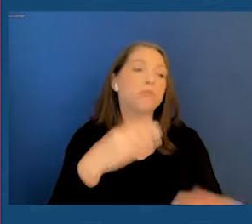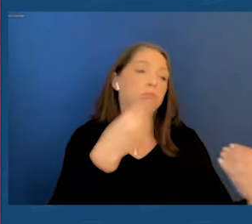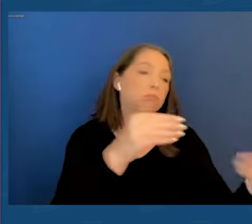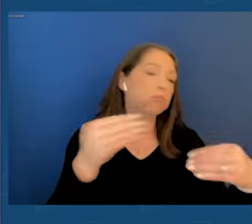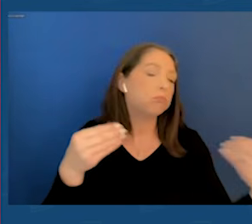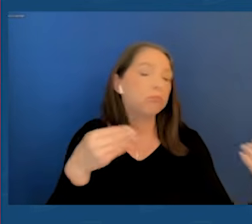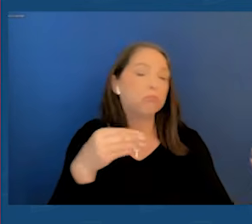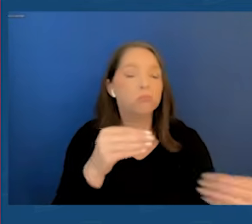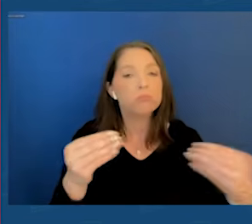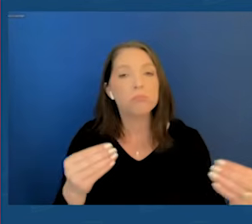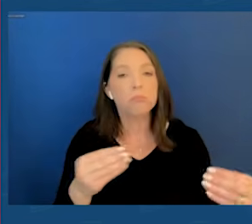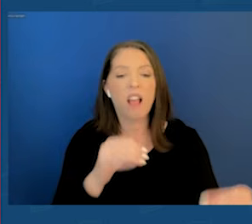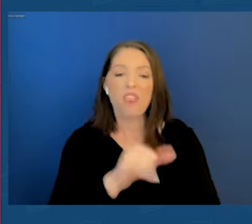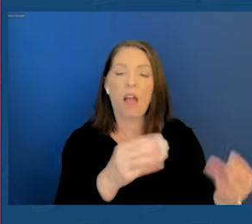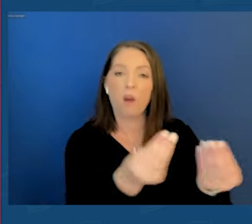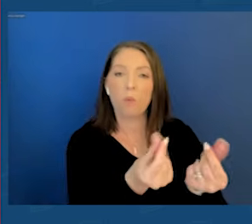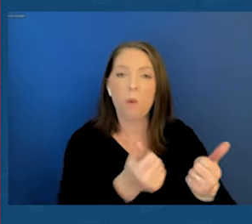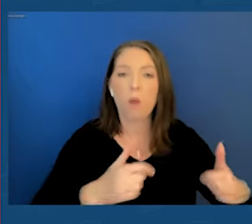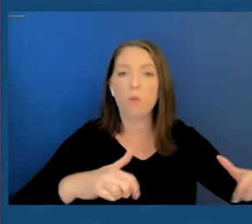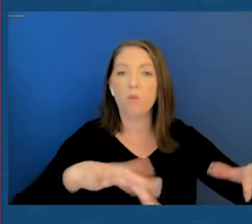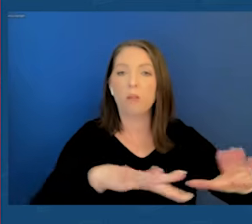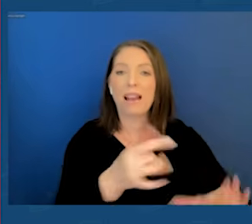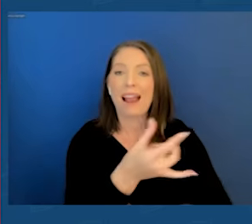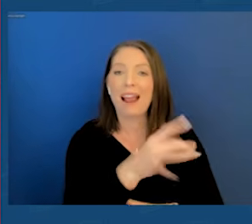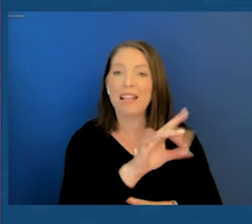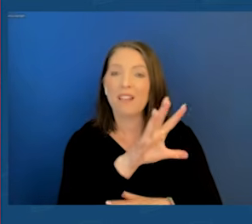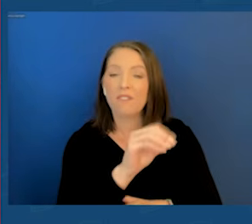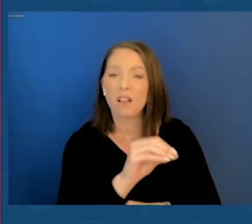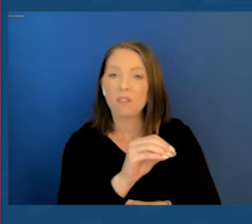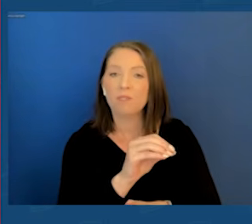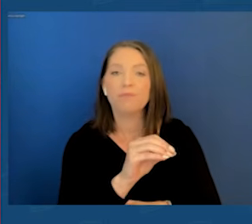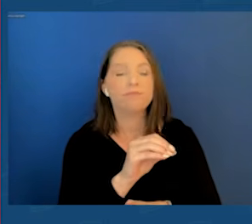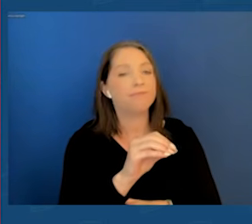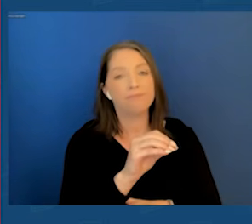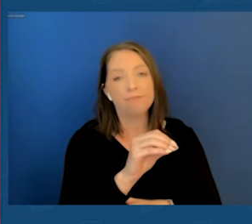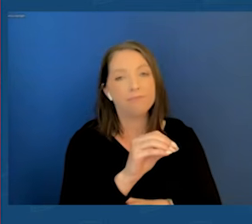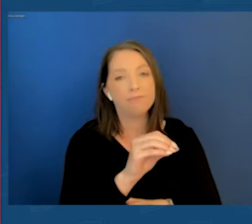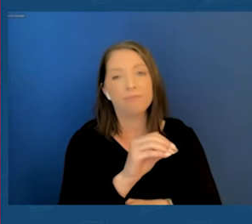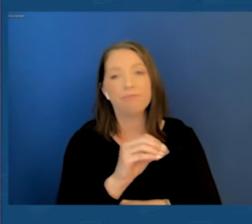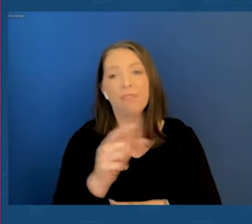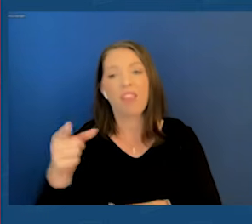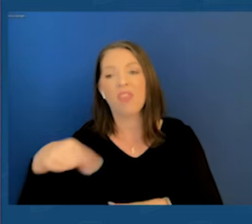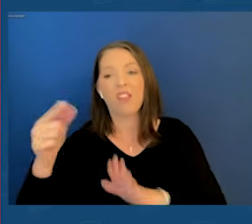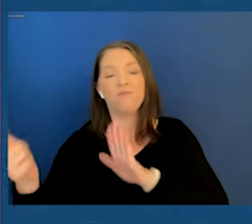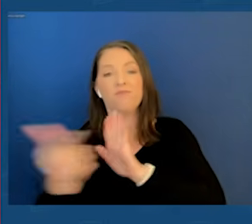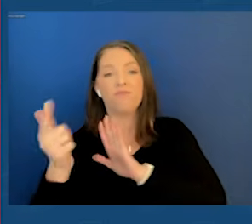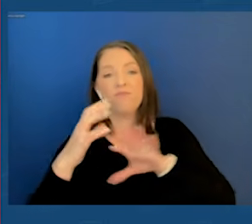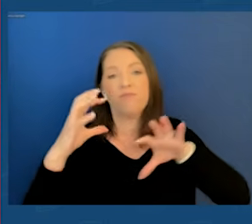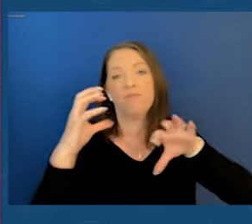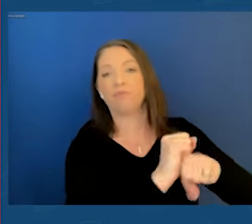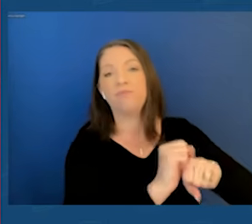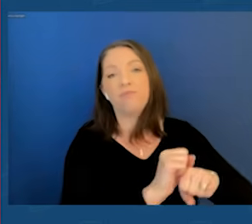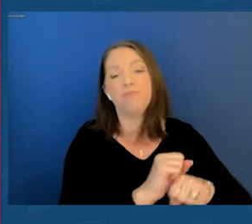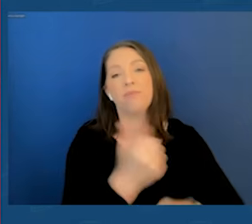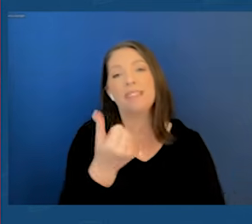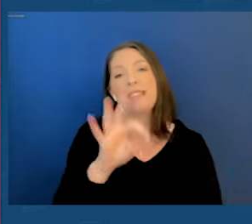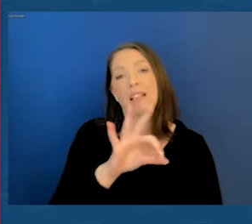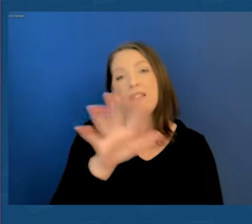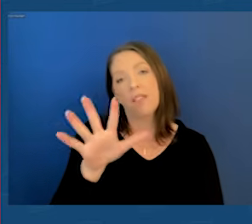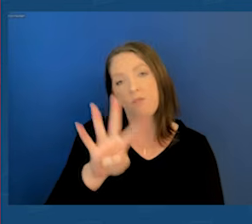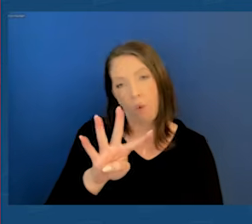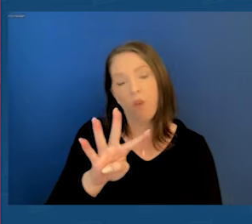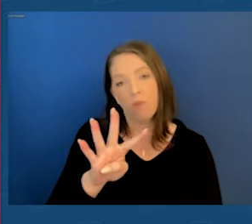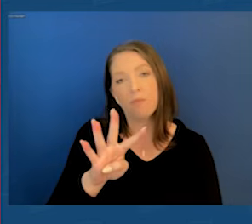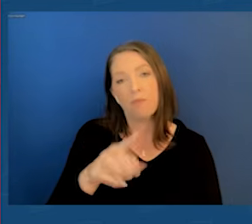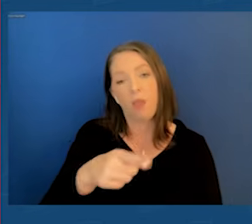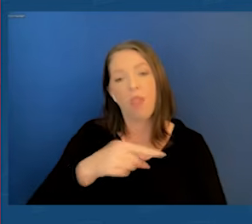That property, deeded in 1850, fell victim to illegal seizure in 1954 and was ultimately paved